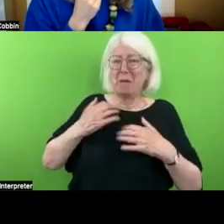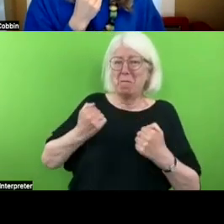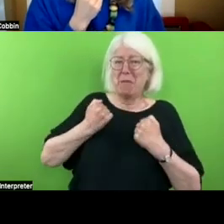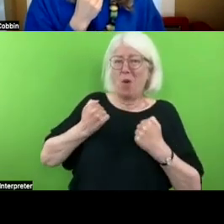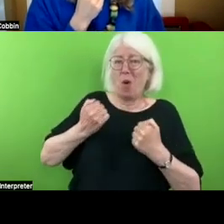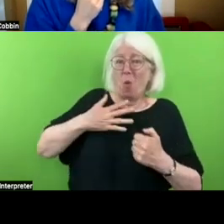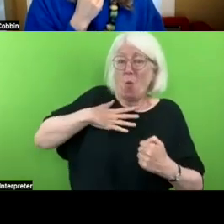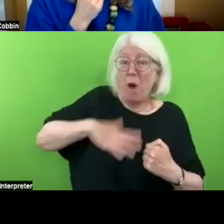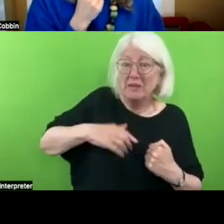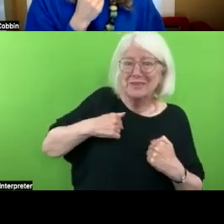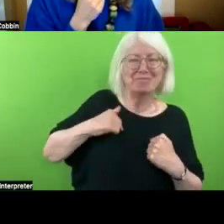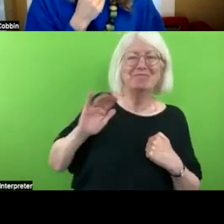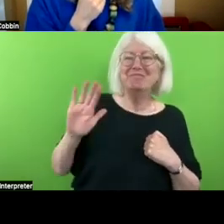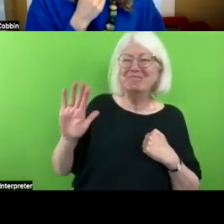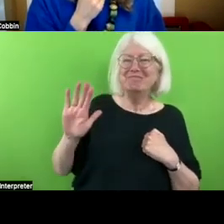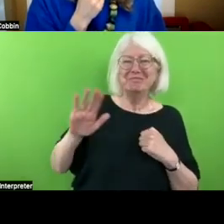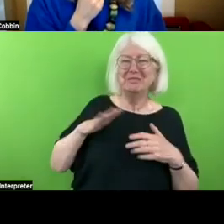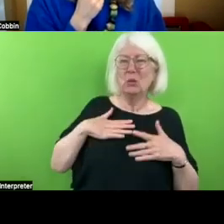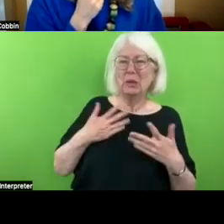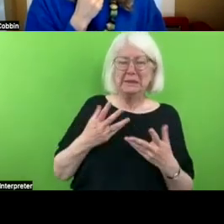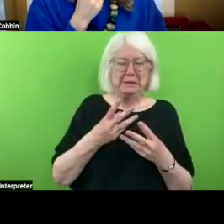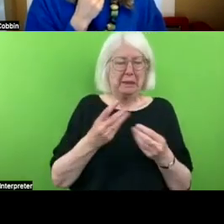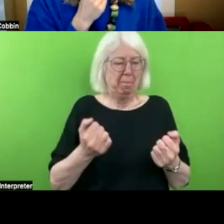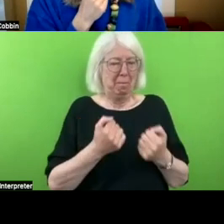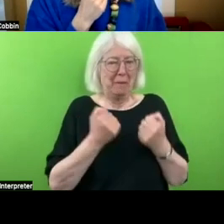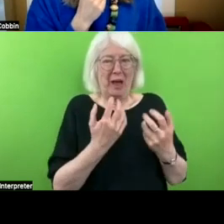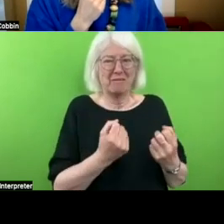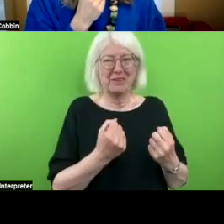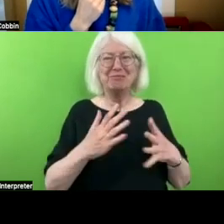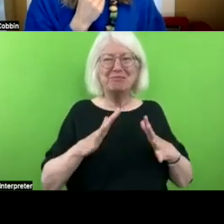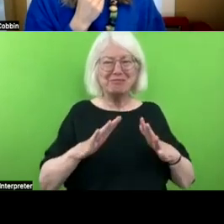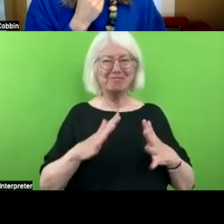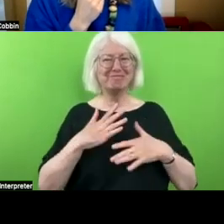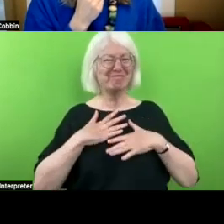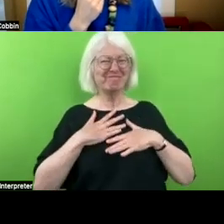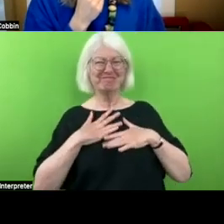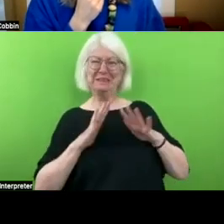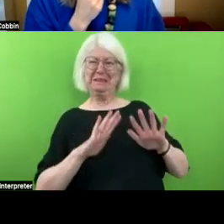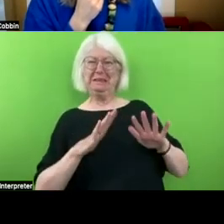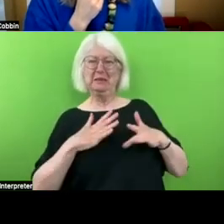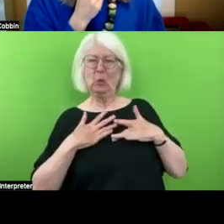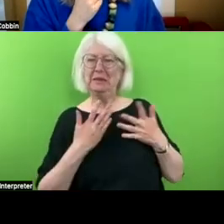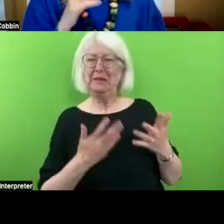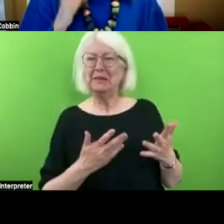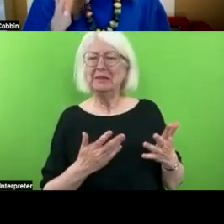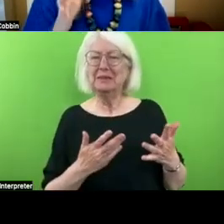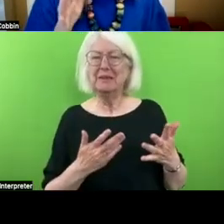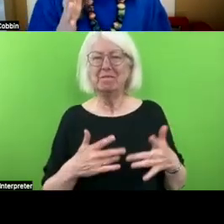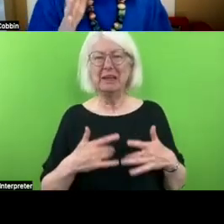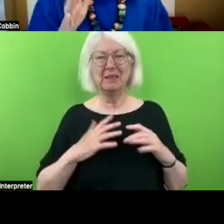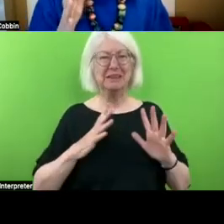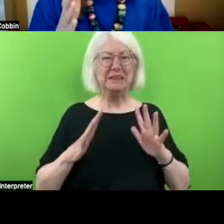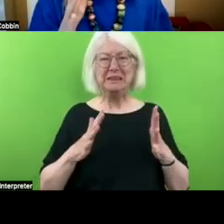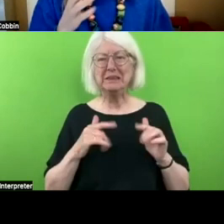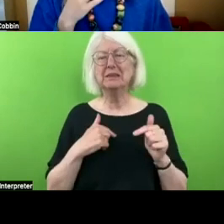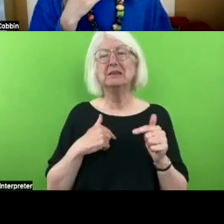power they had, they were uncomfortable with. They certainly didn't want more power. Sometimes